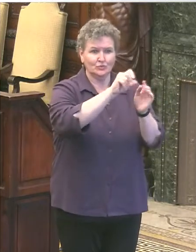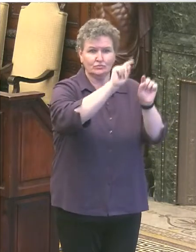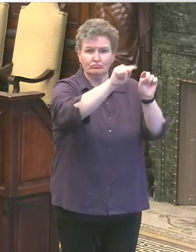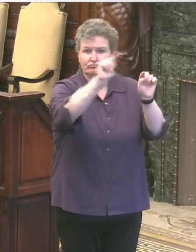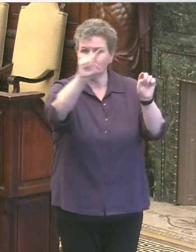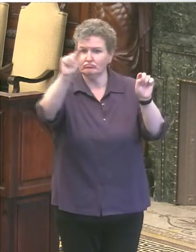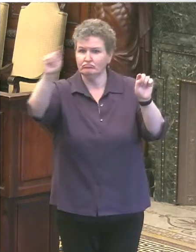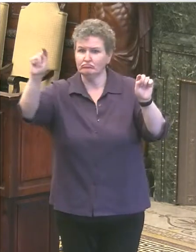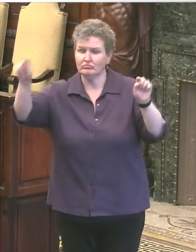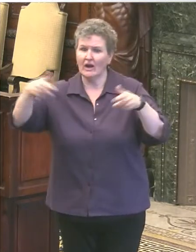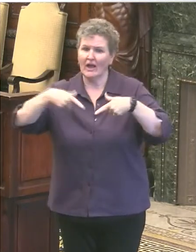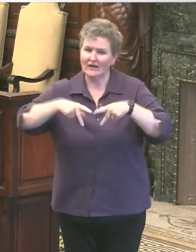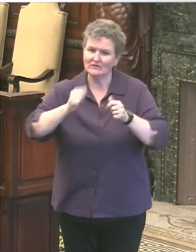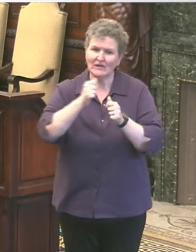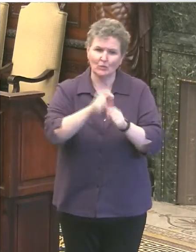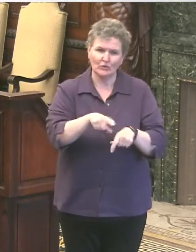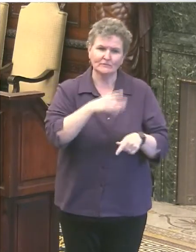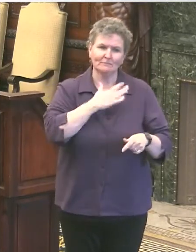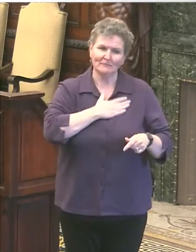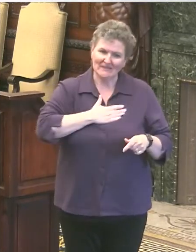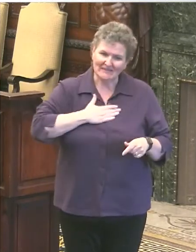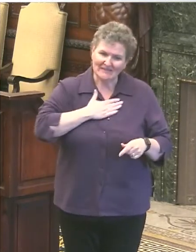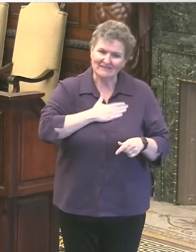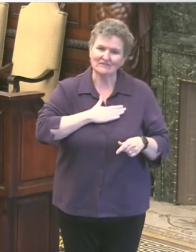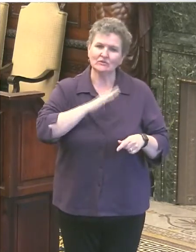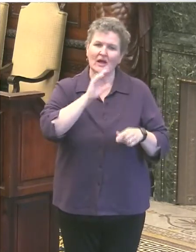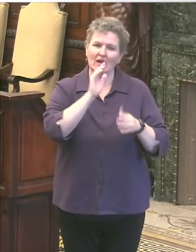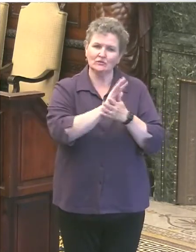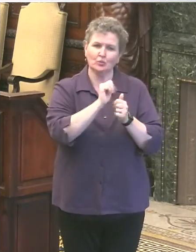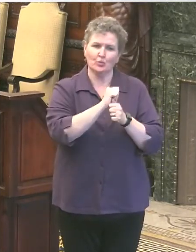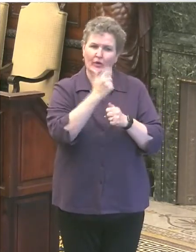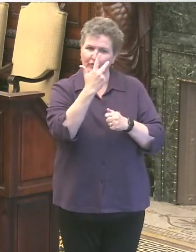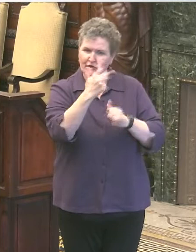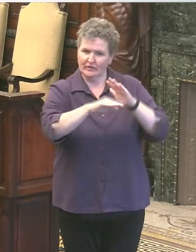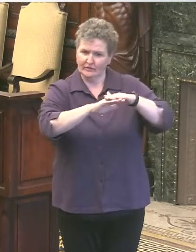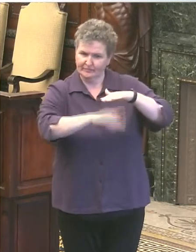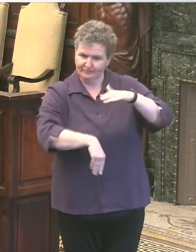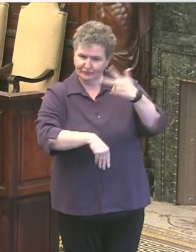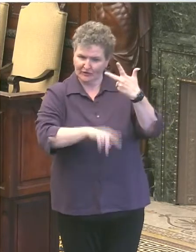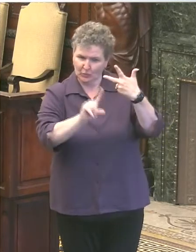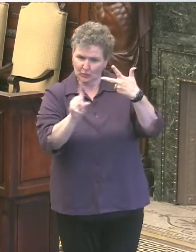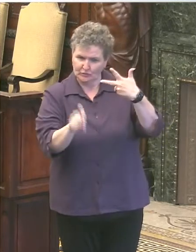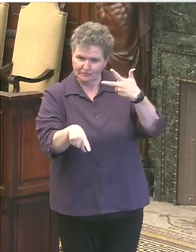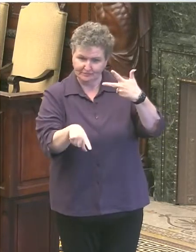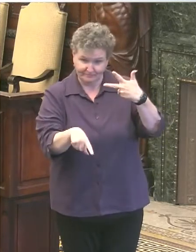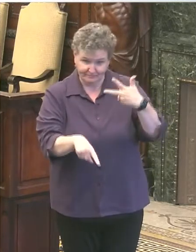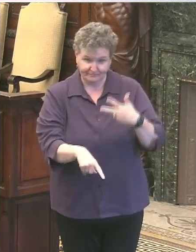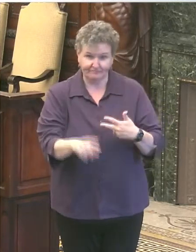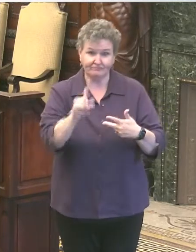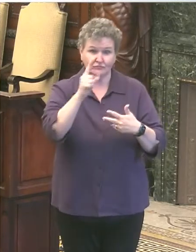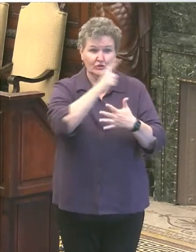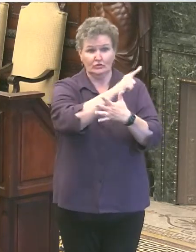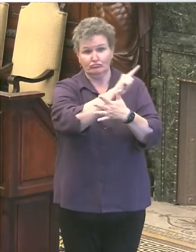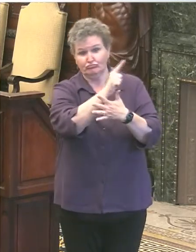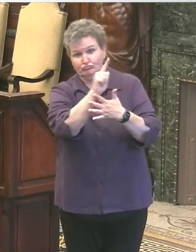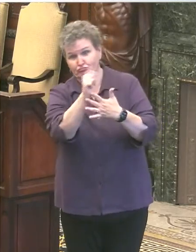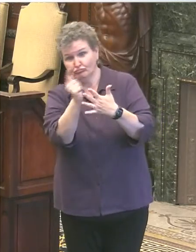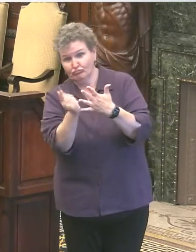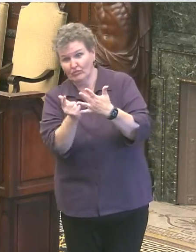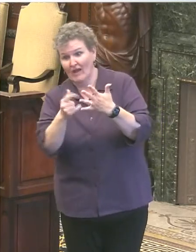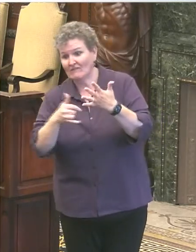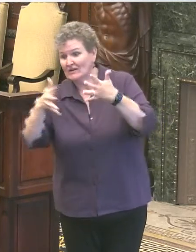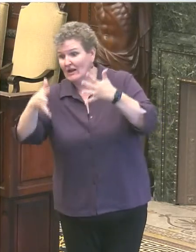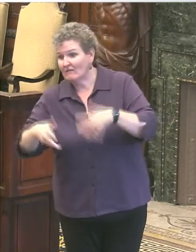and reporters are asked to limit their questions to three or fewer. As I said, we will do a second round of questions on other topics